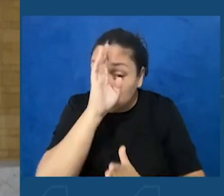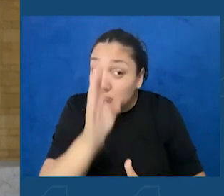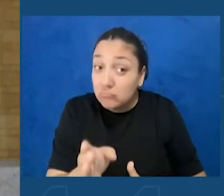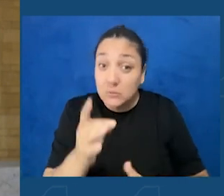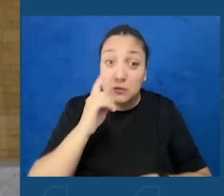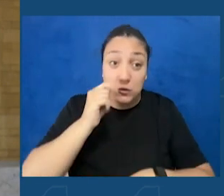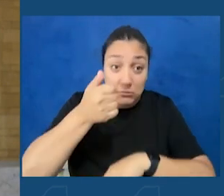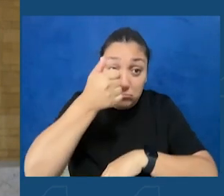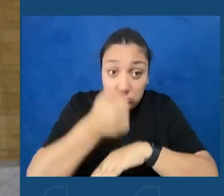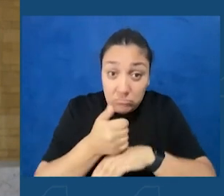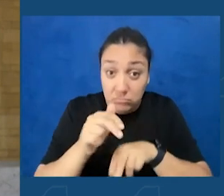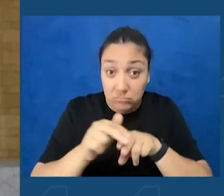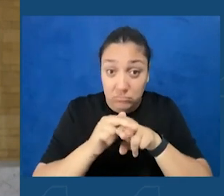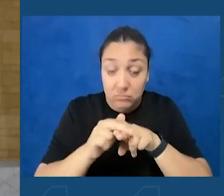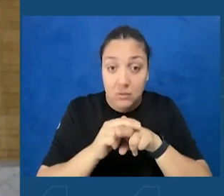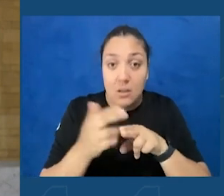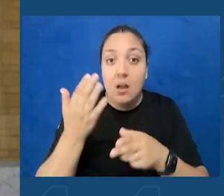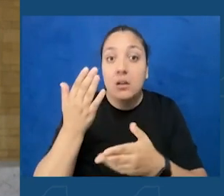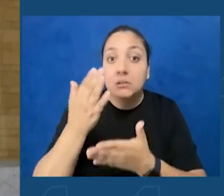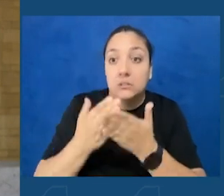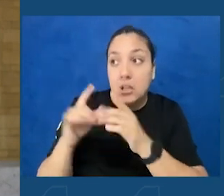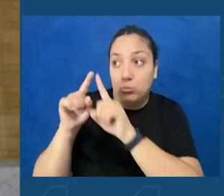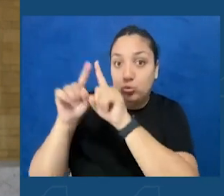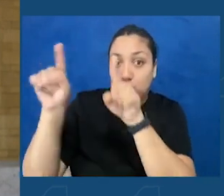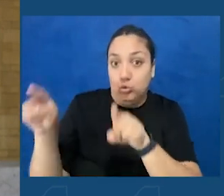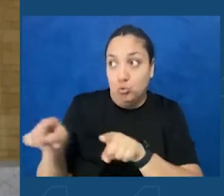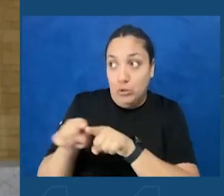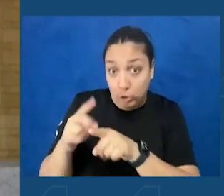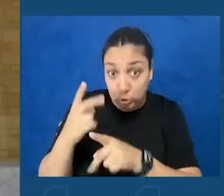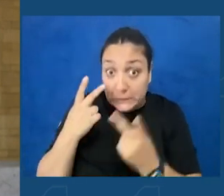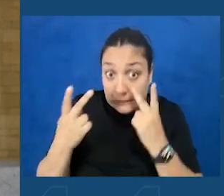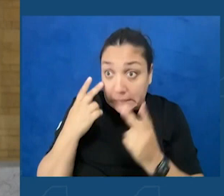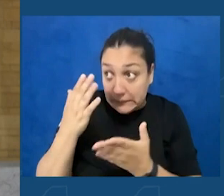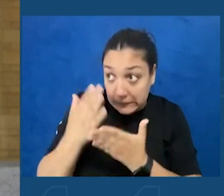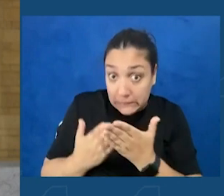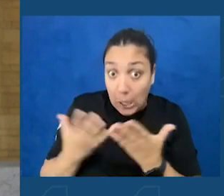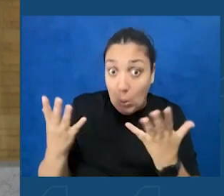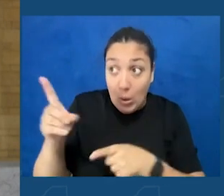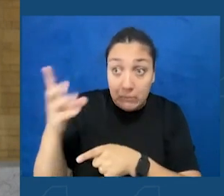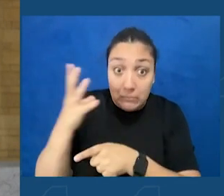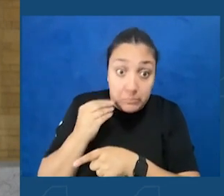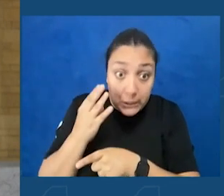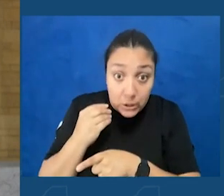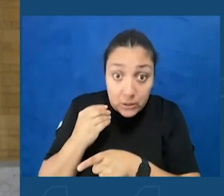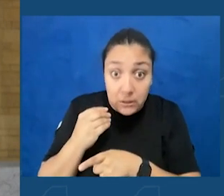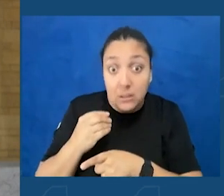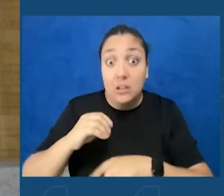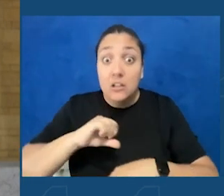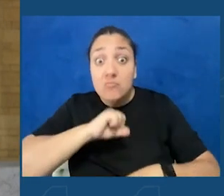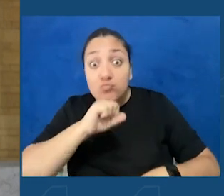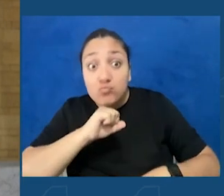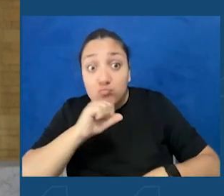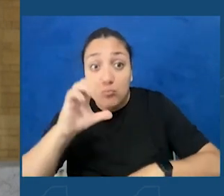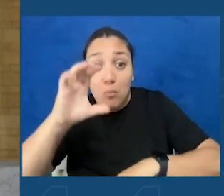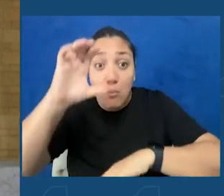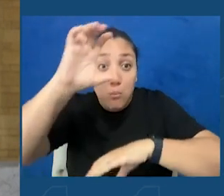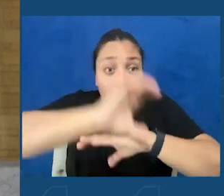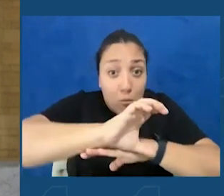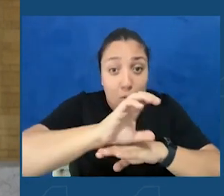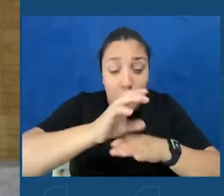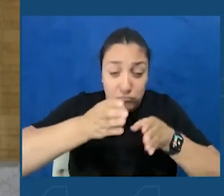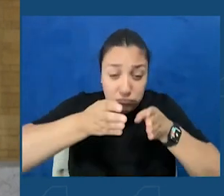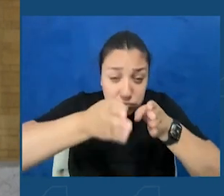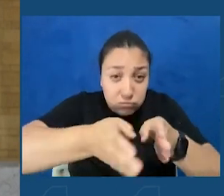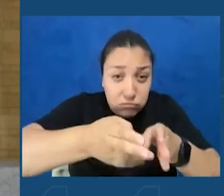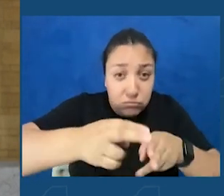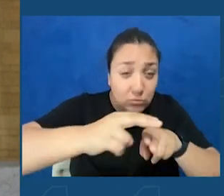On the screen, you're seeing some of the conditions that they faced. There were boulders on the track, trees all over the